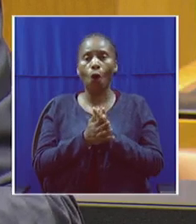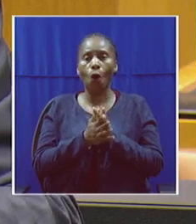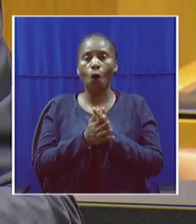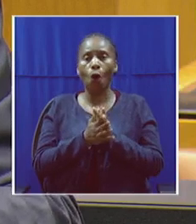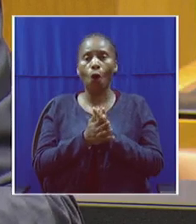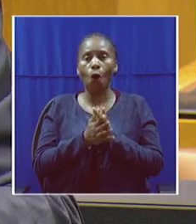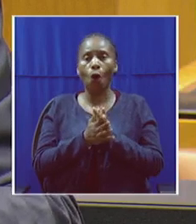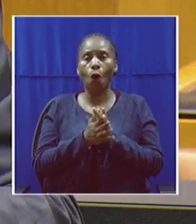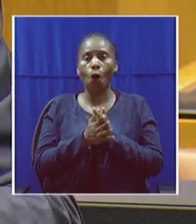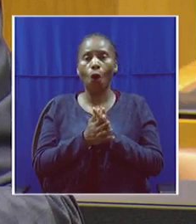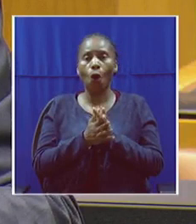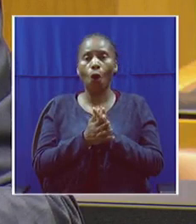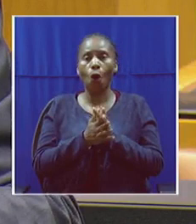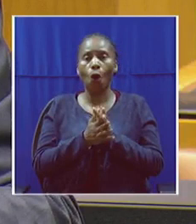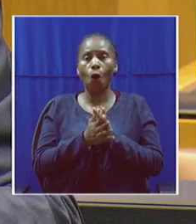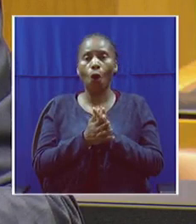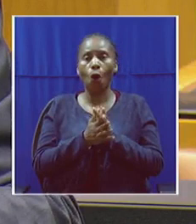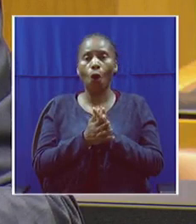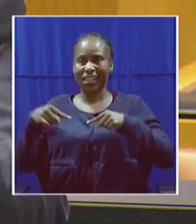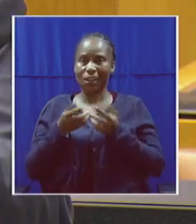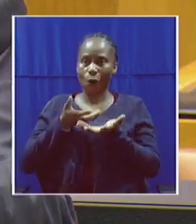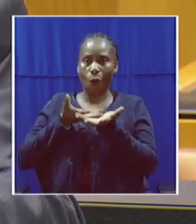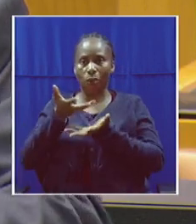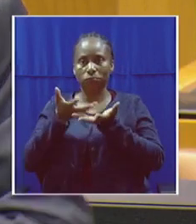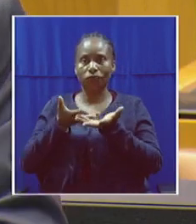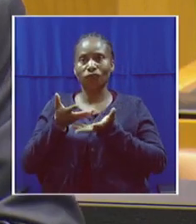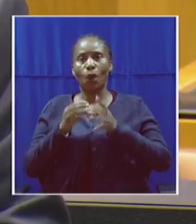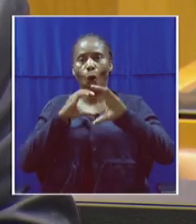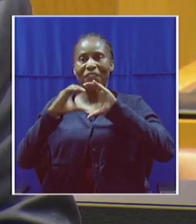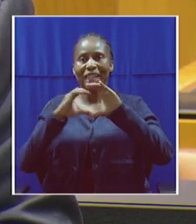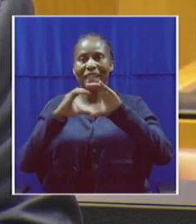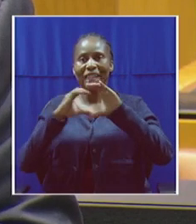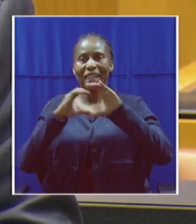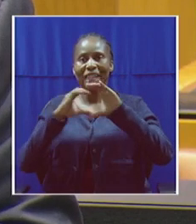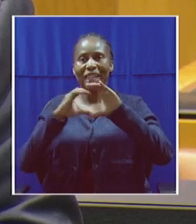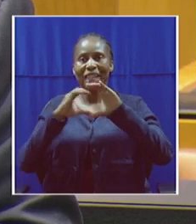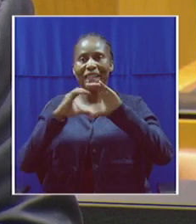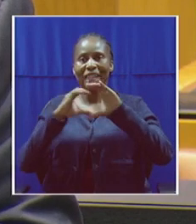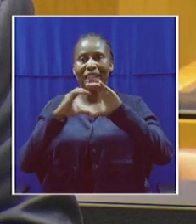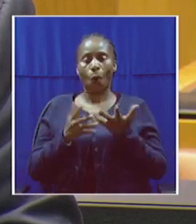debate and a conversation that enriches the thought process